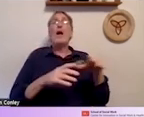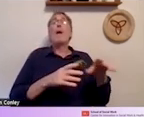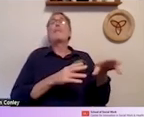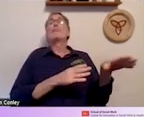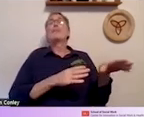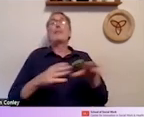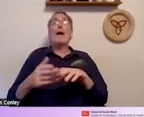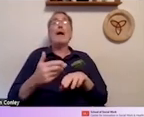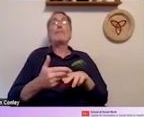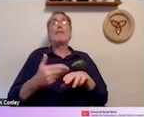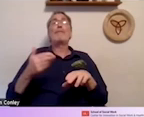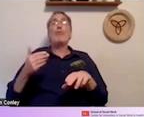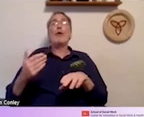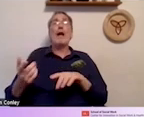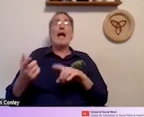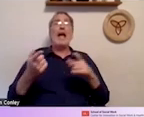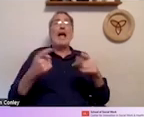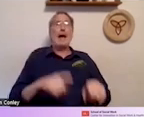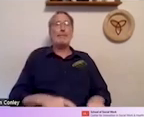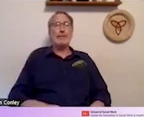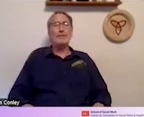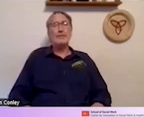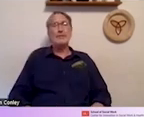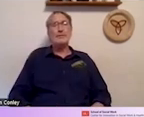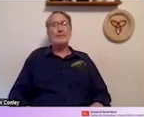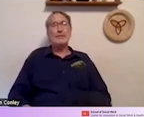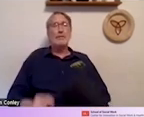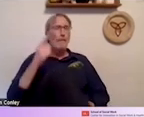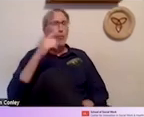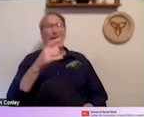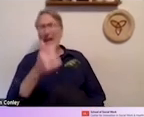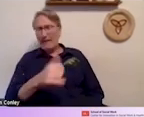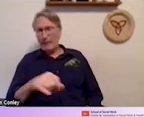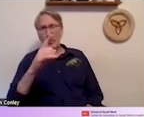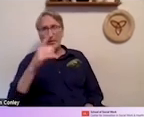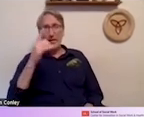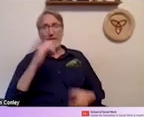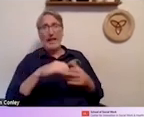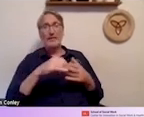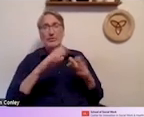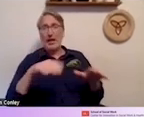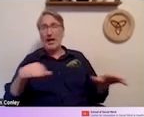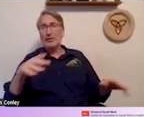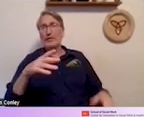and working together across the whole care team for that child and that youth.